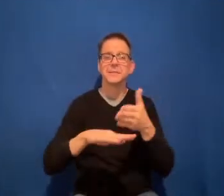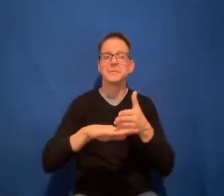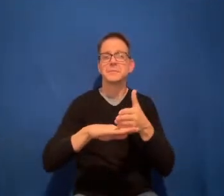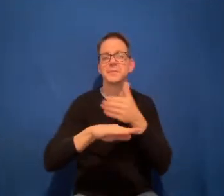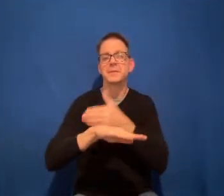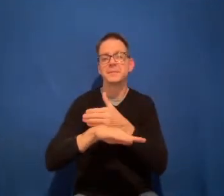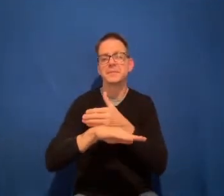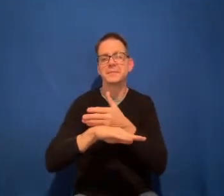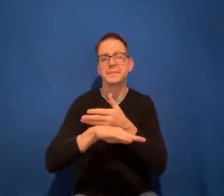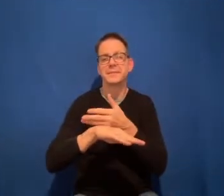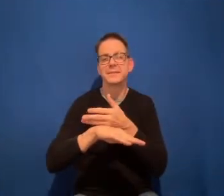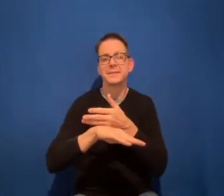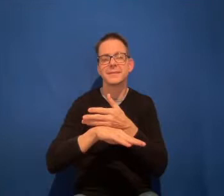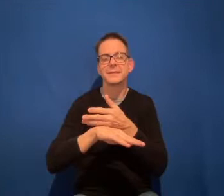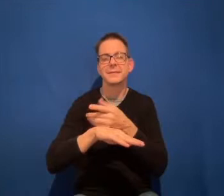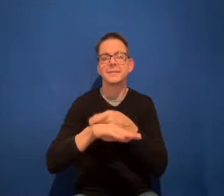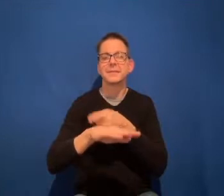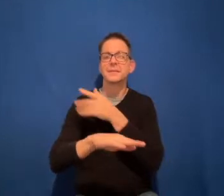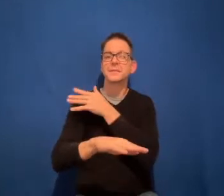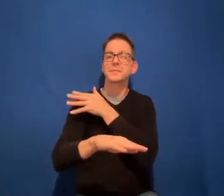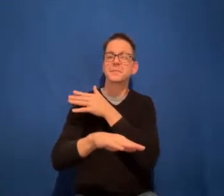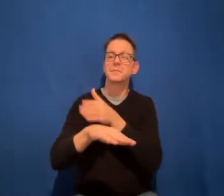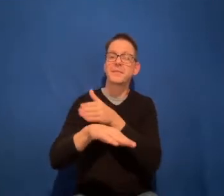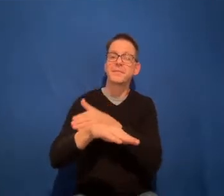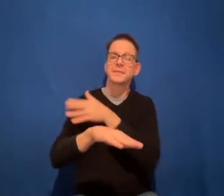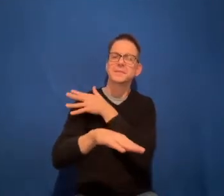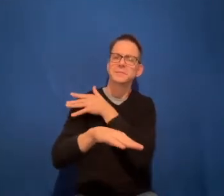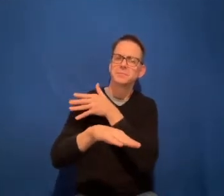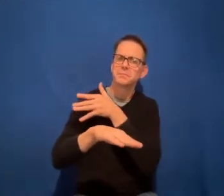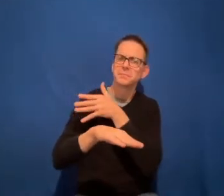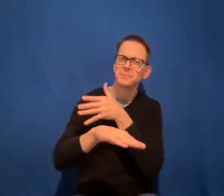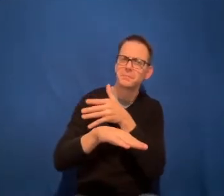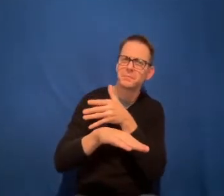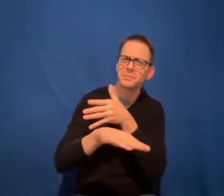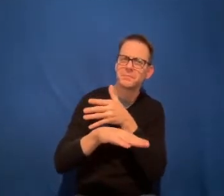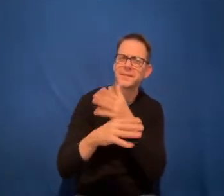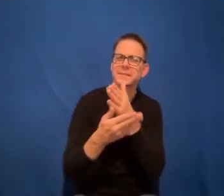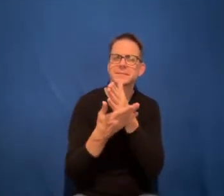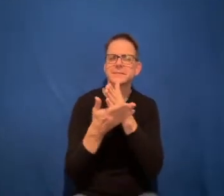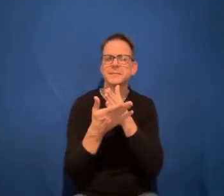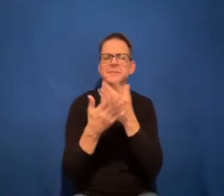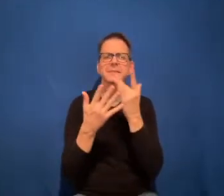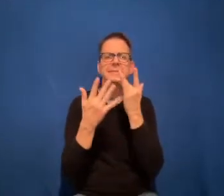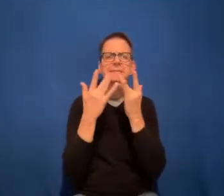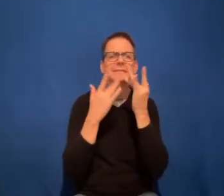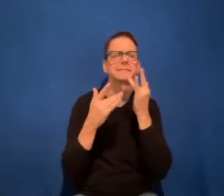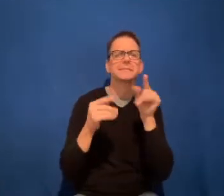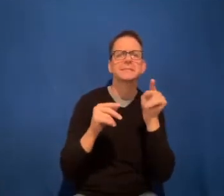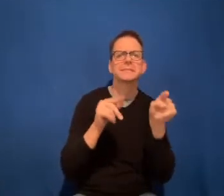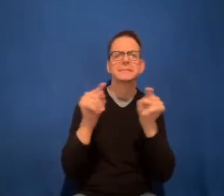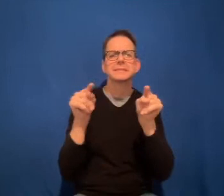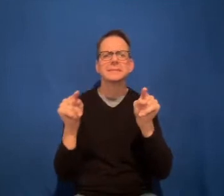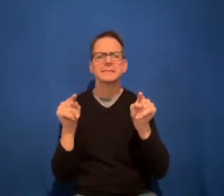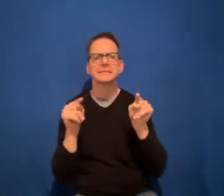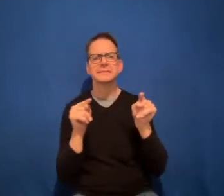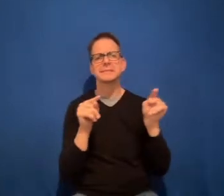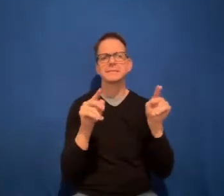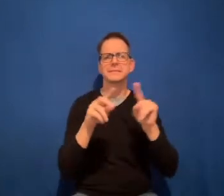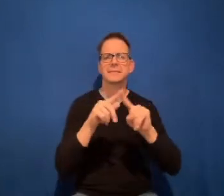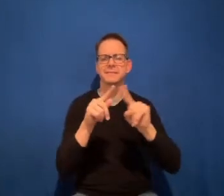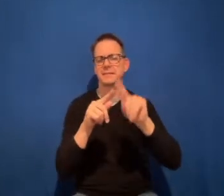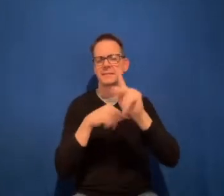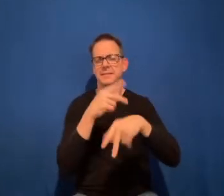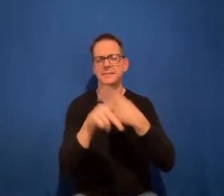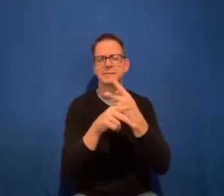pandemic, things had, continued to improve. For sure, we still had areas where there were shortages of doctors and different types,